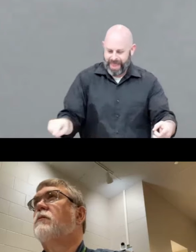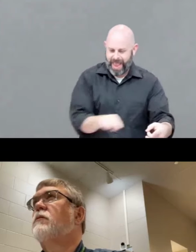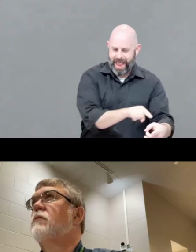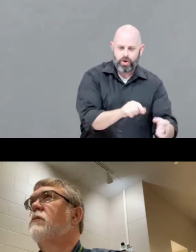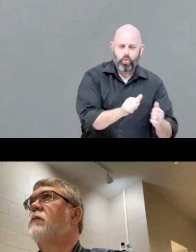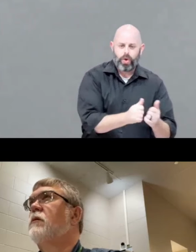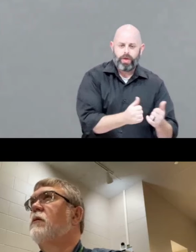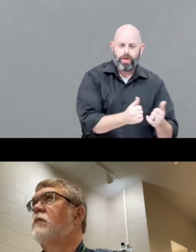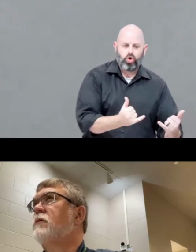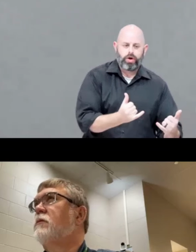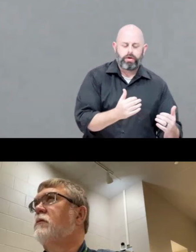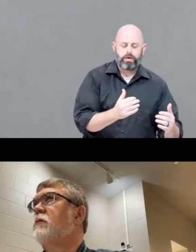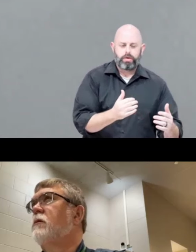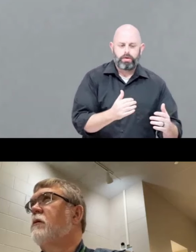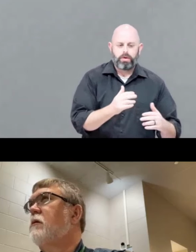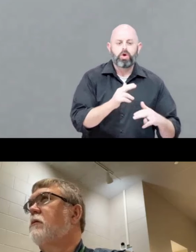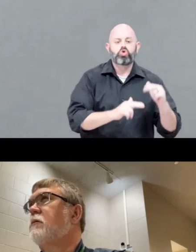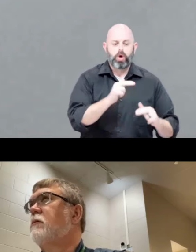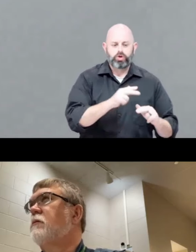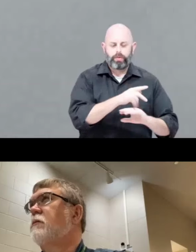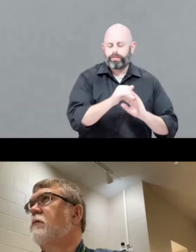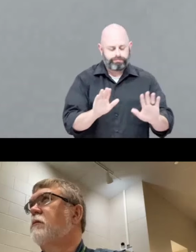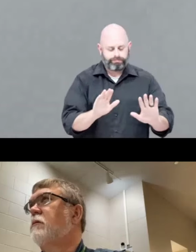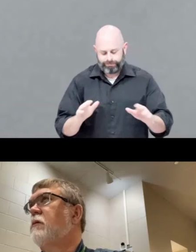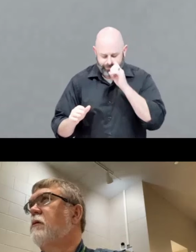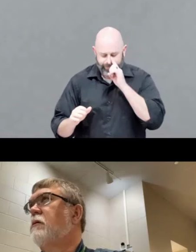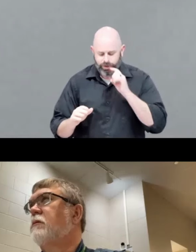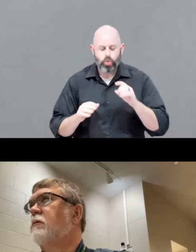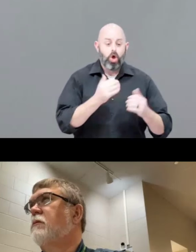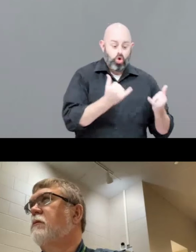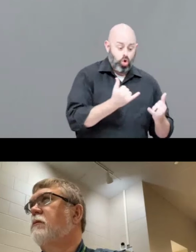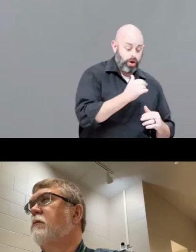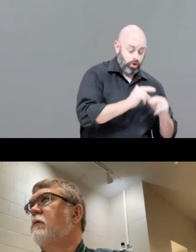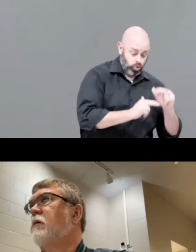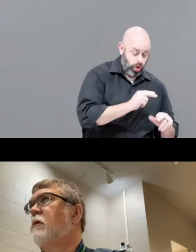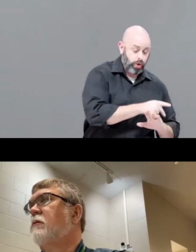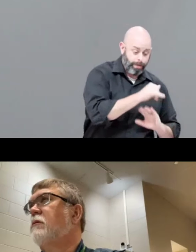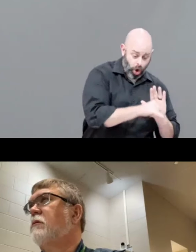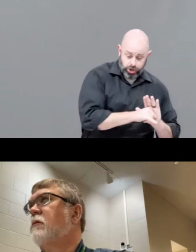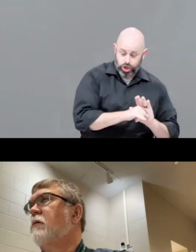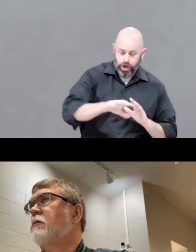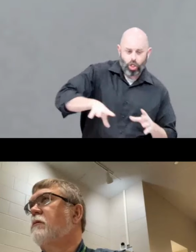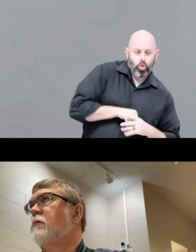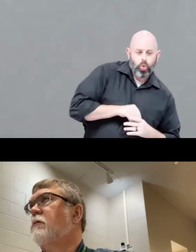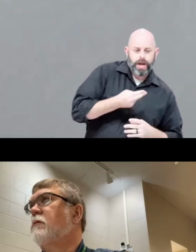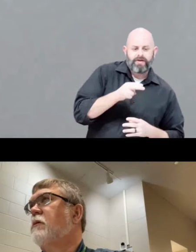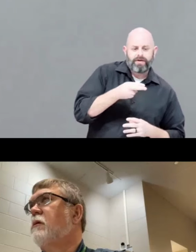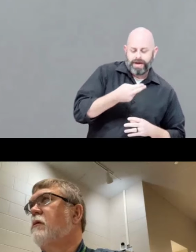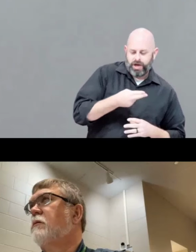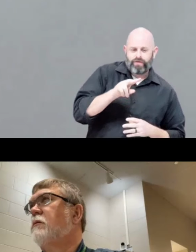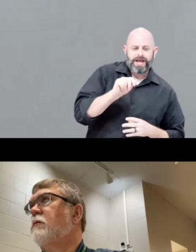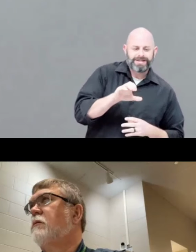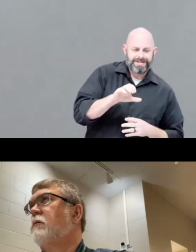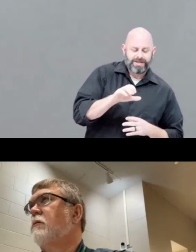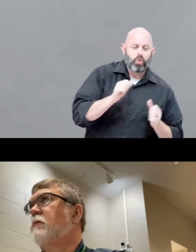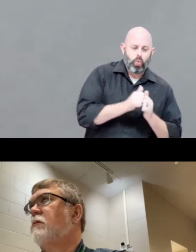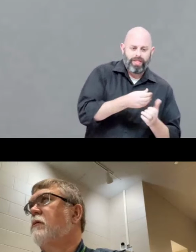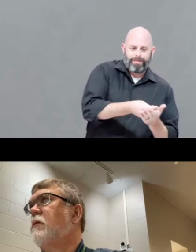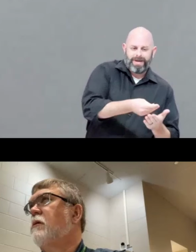the current construction project that's going on. I'm going to be honest, the plumbing, the